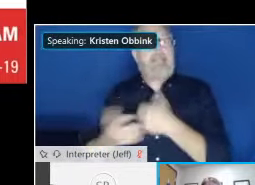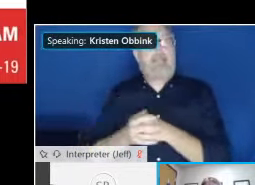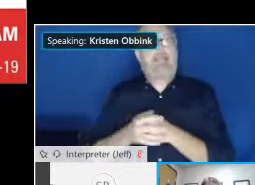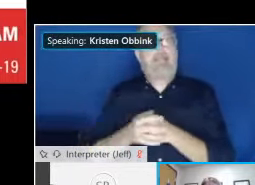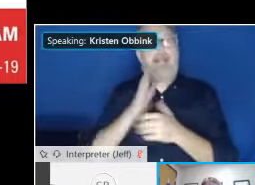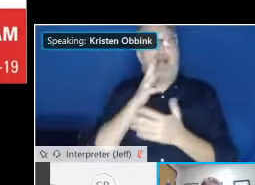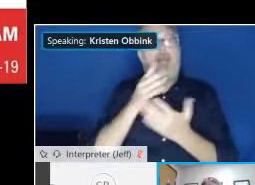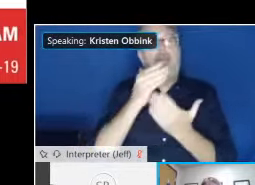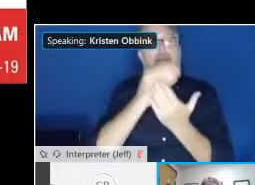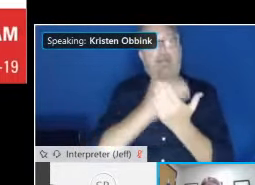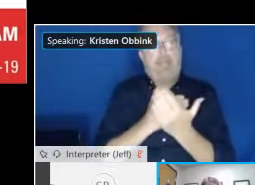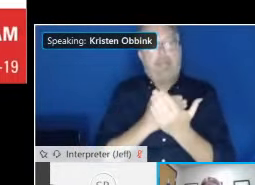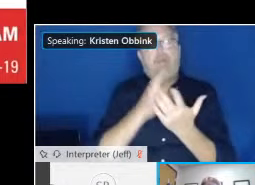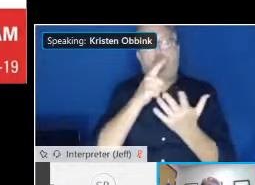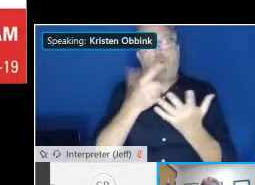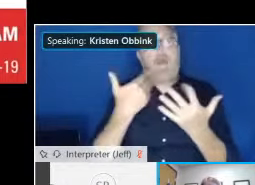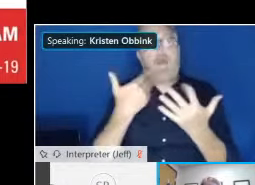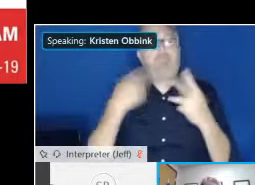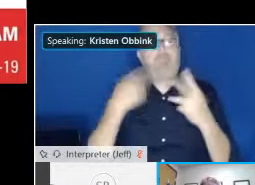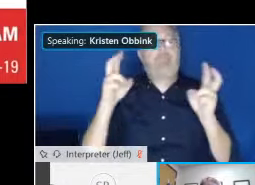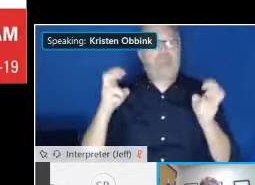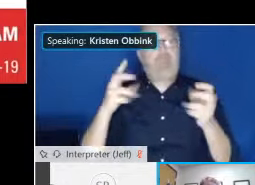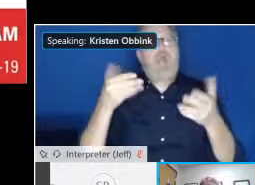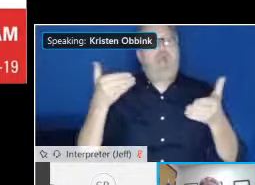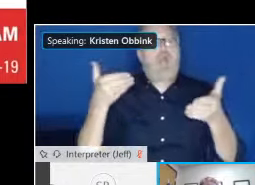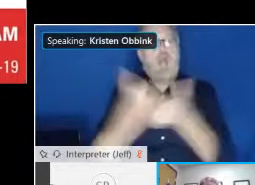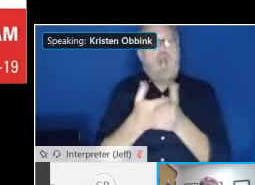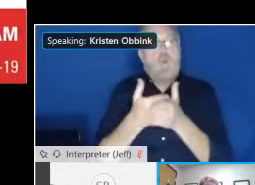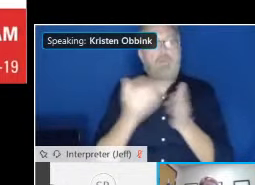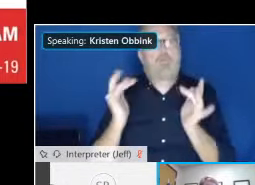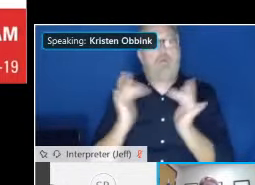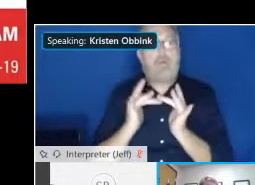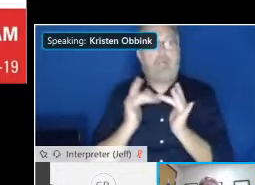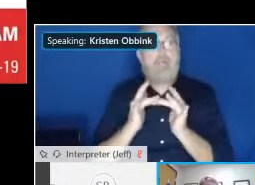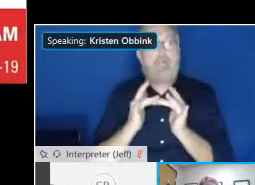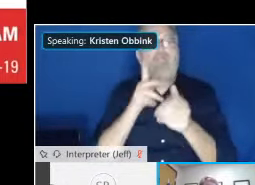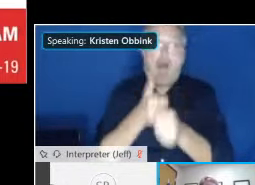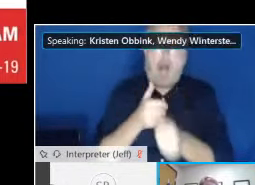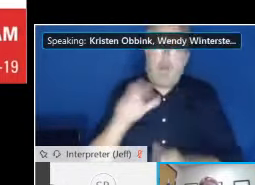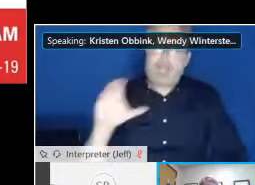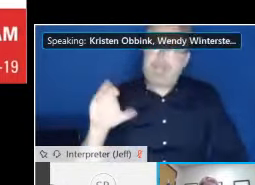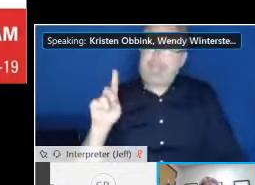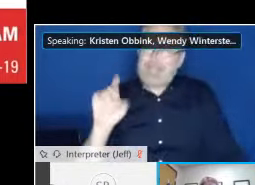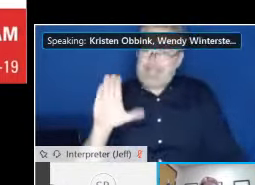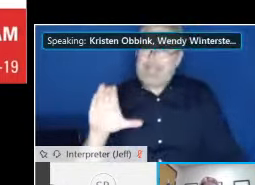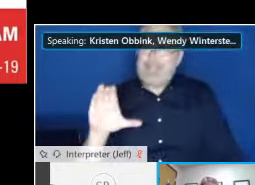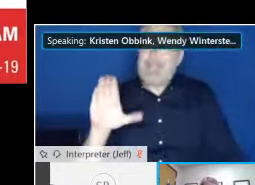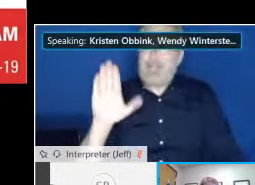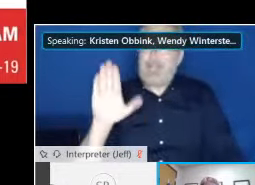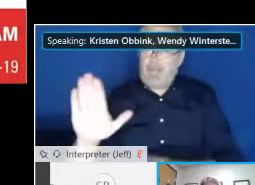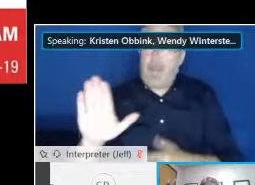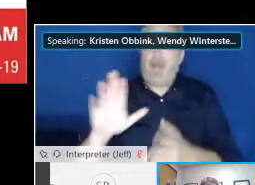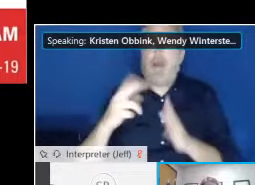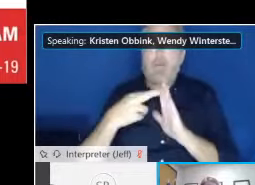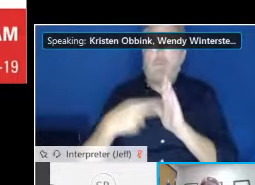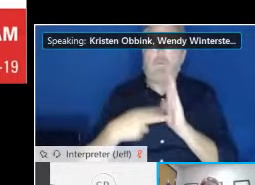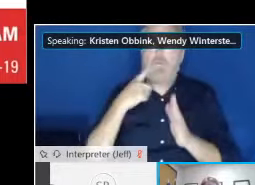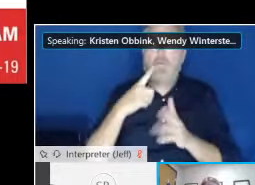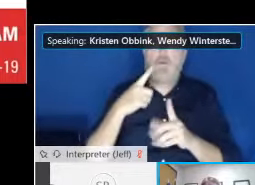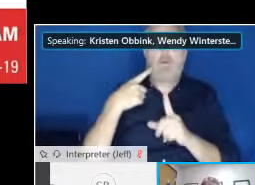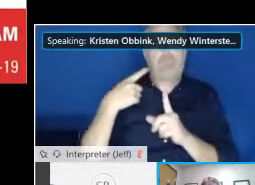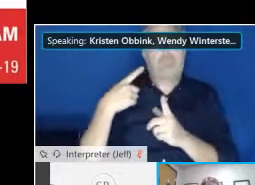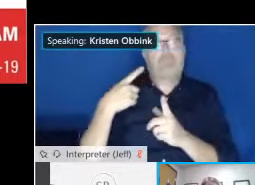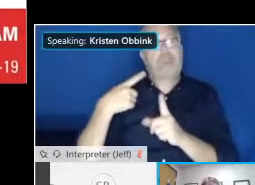of ISU-associated close contacts. And again, that CDC definition for who is defined as a close contact of a positive